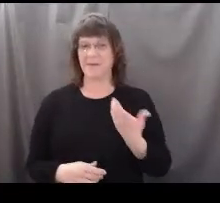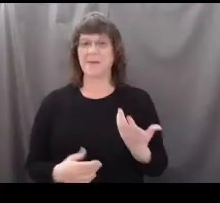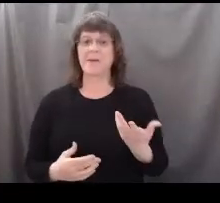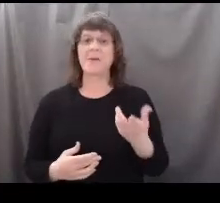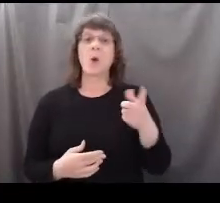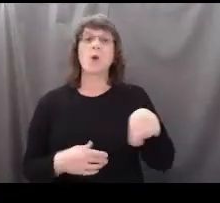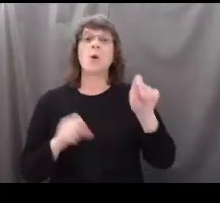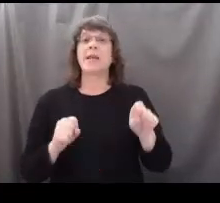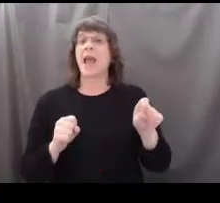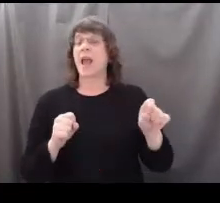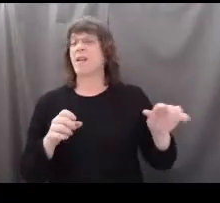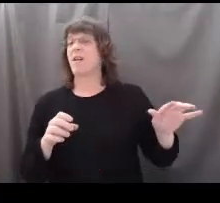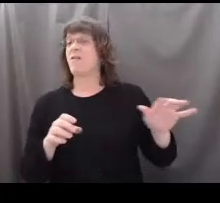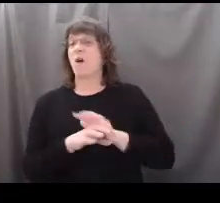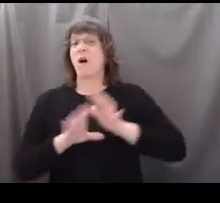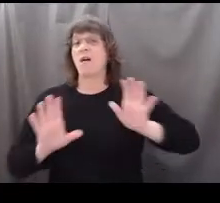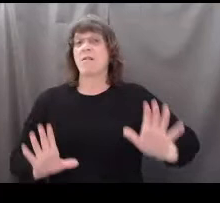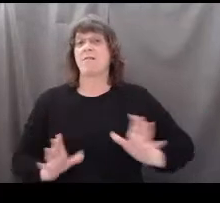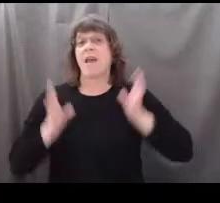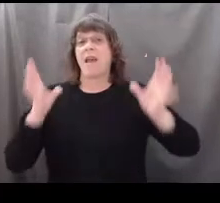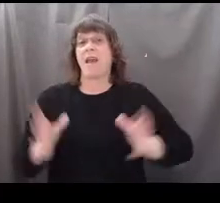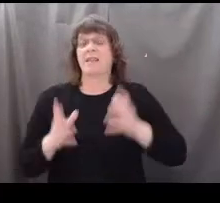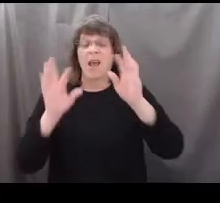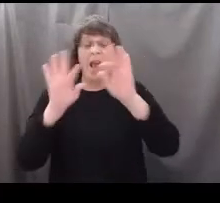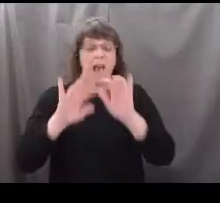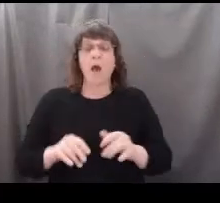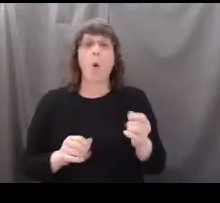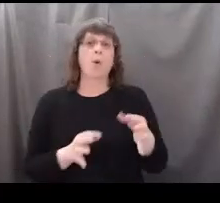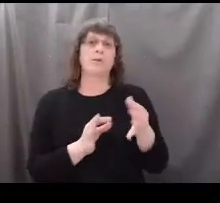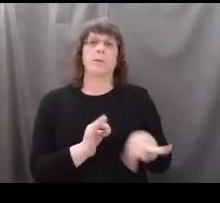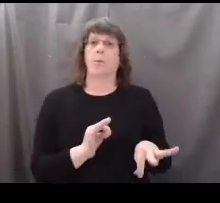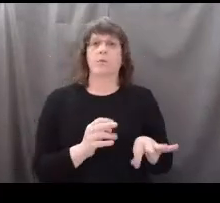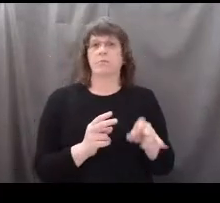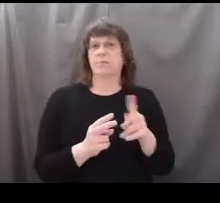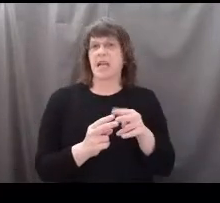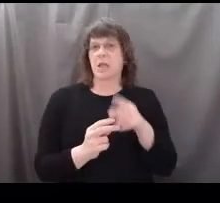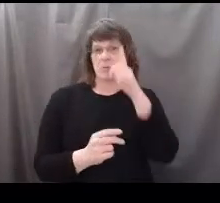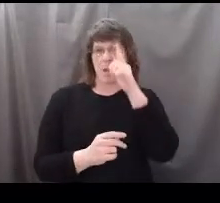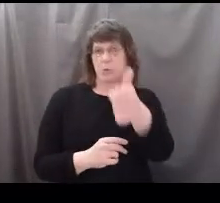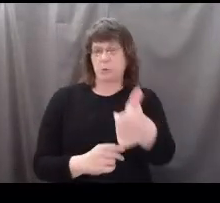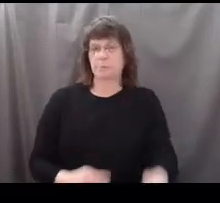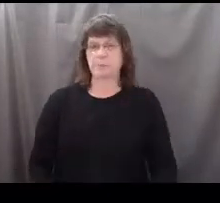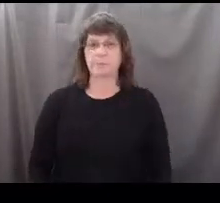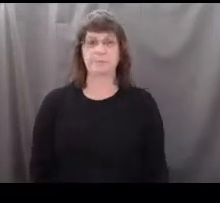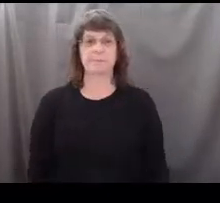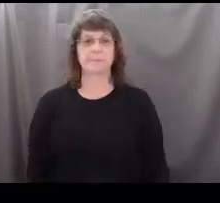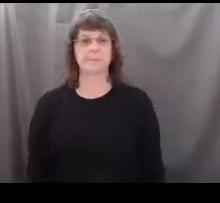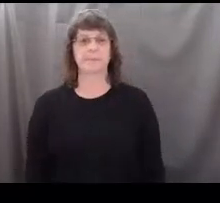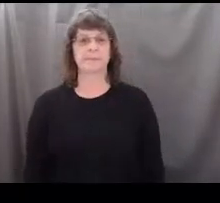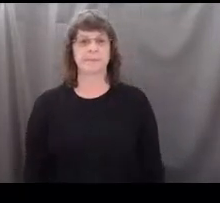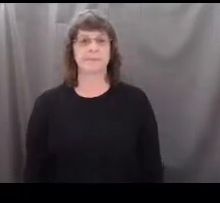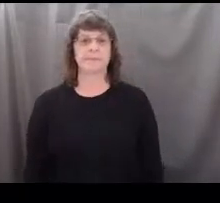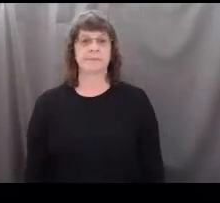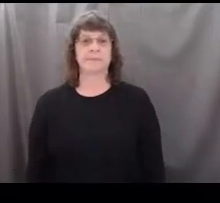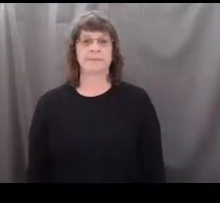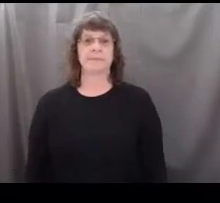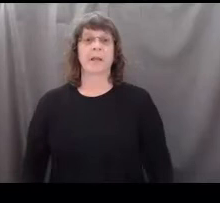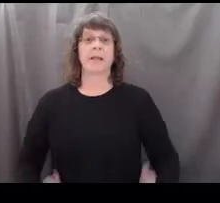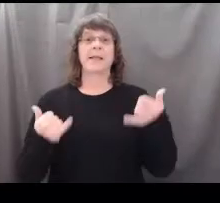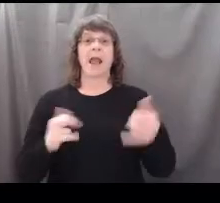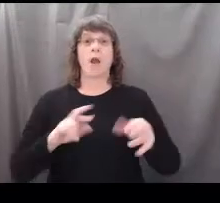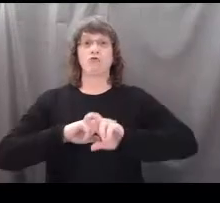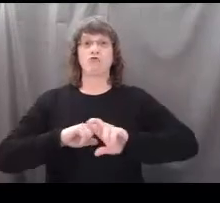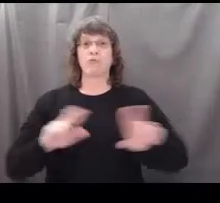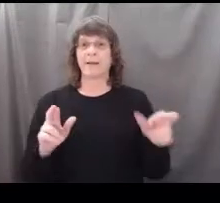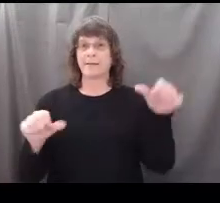can go all out or keep it simple. Just practice, whatever art style you like. So now we're going to get